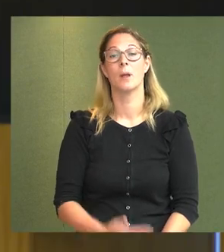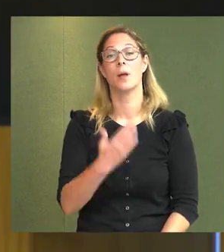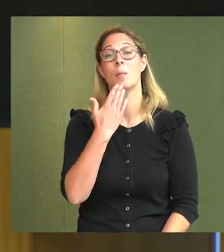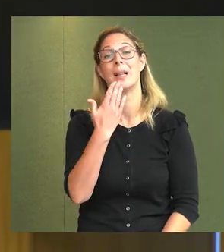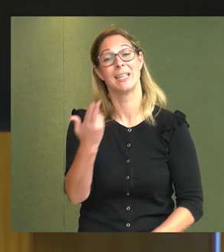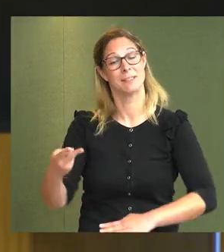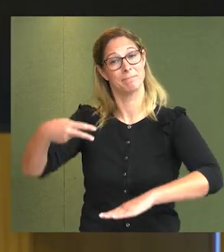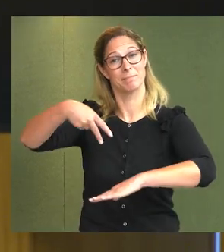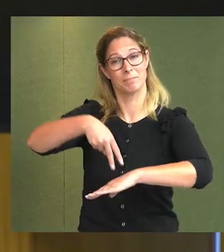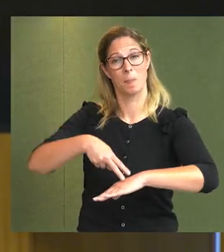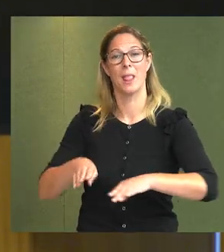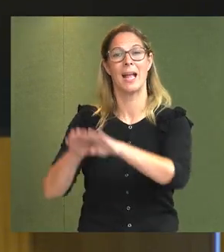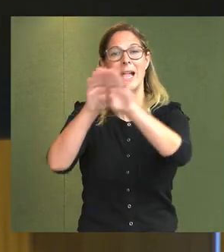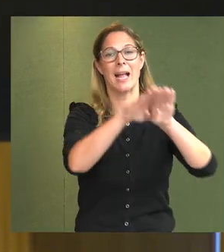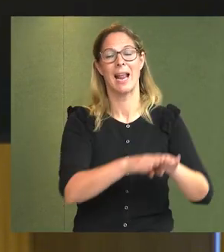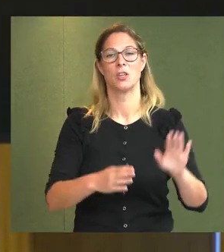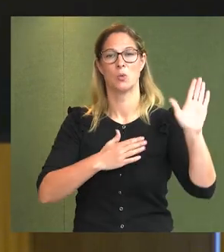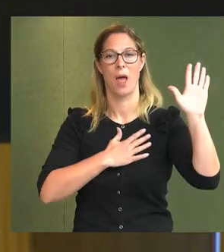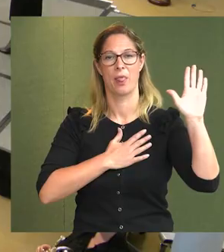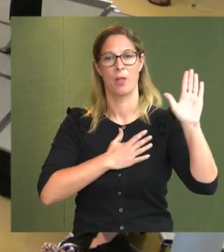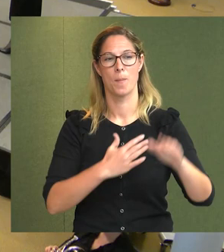Please be upstanding for the national anthem.